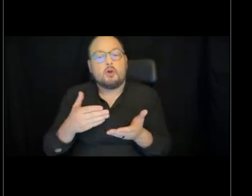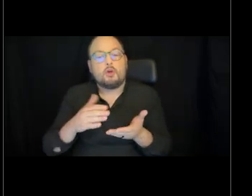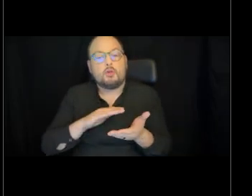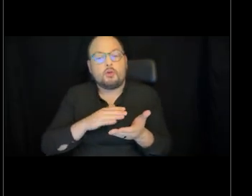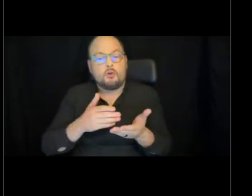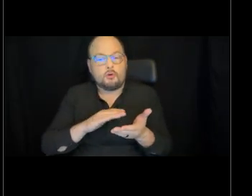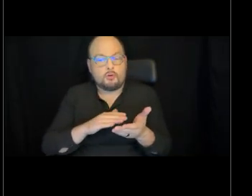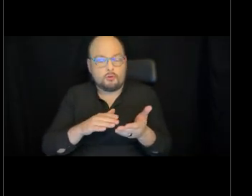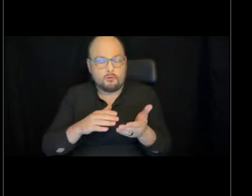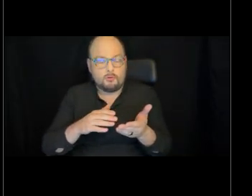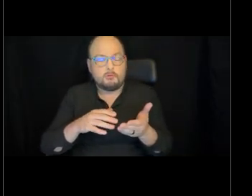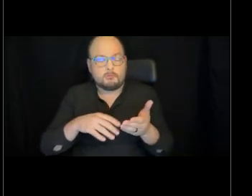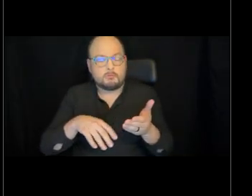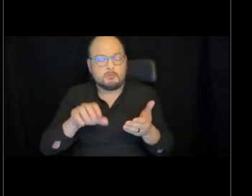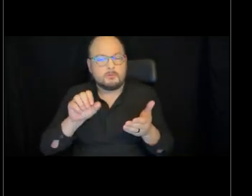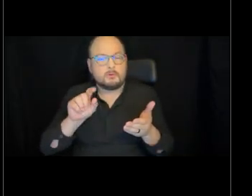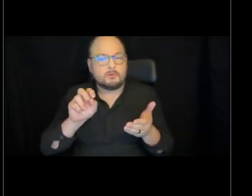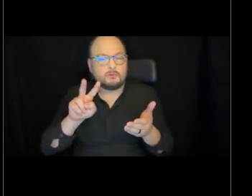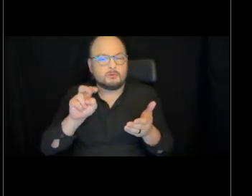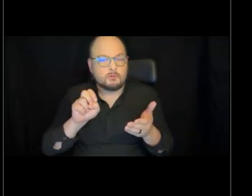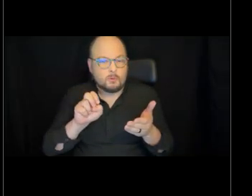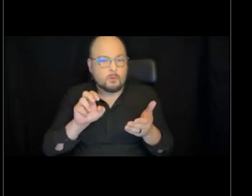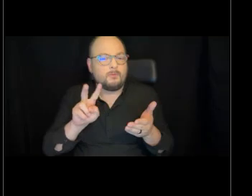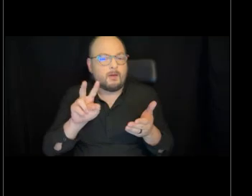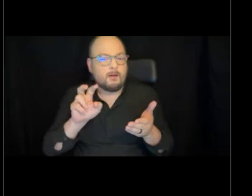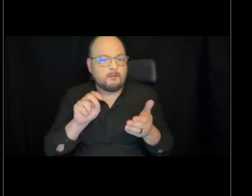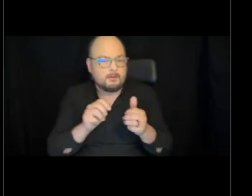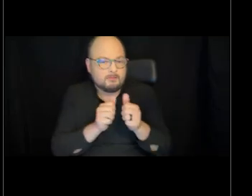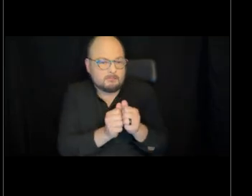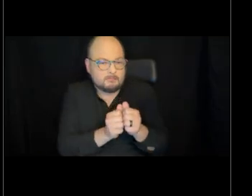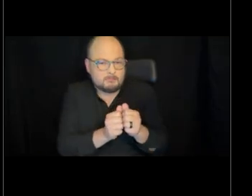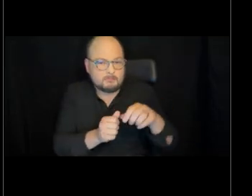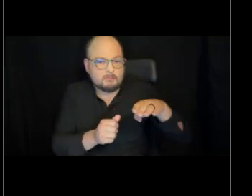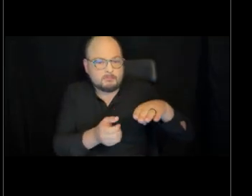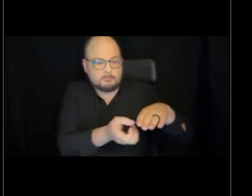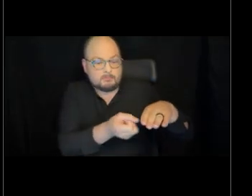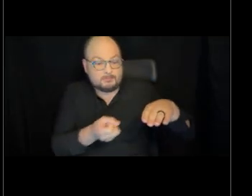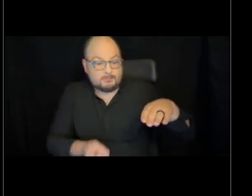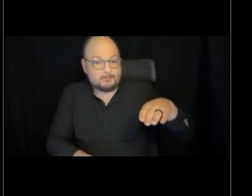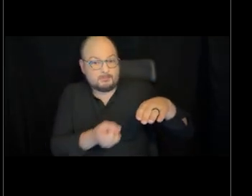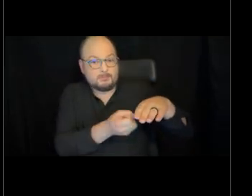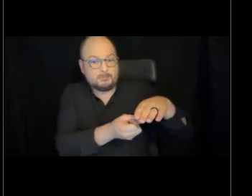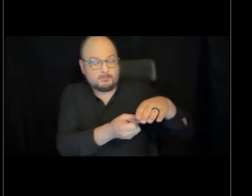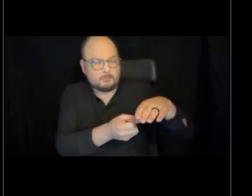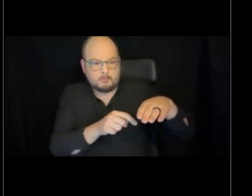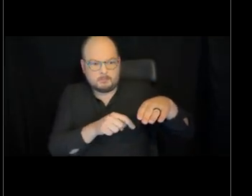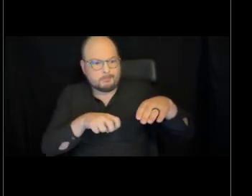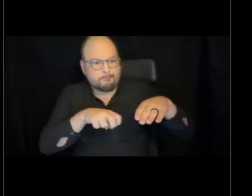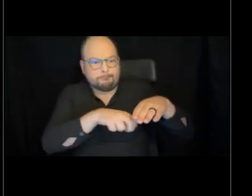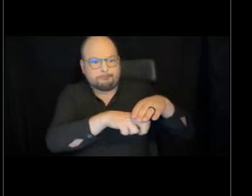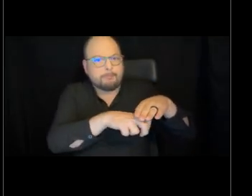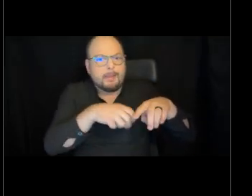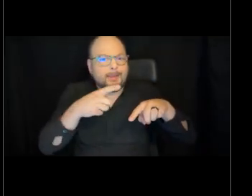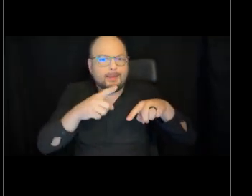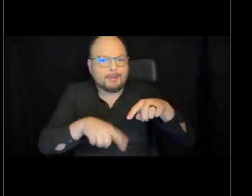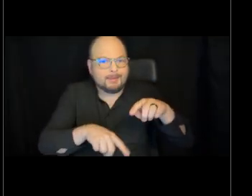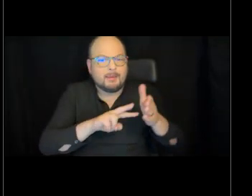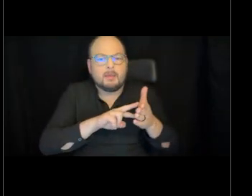a range at the base of the U must have the 60-inch minimum